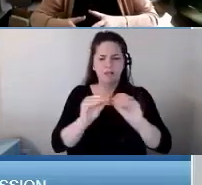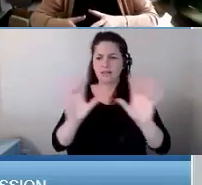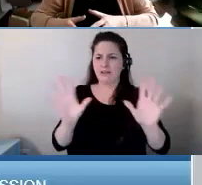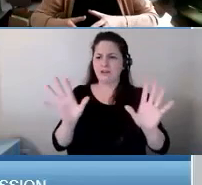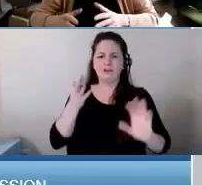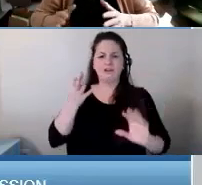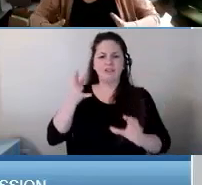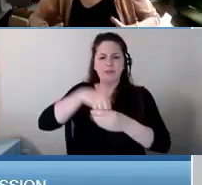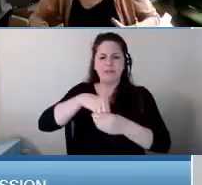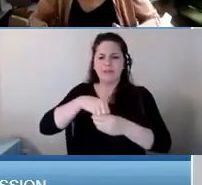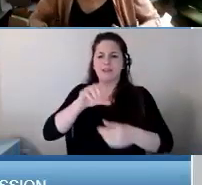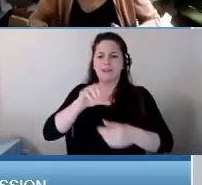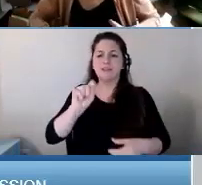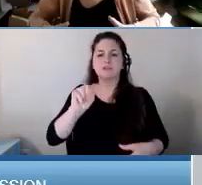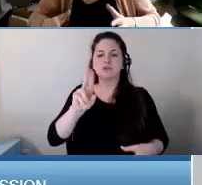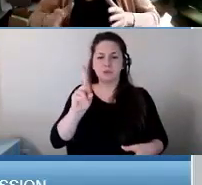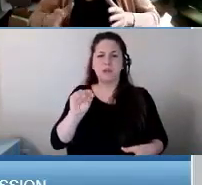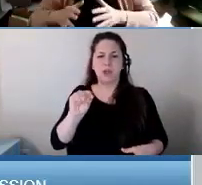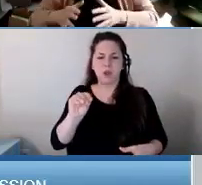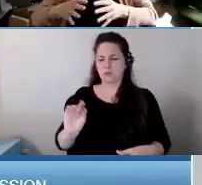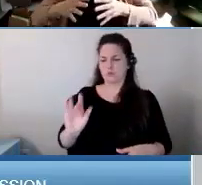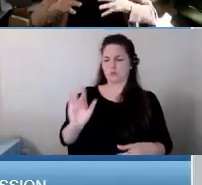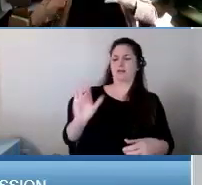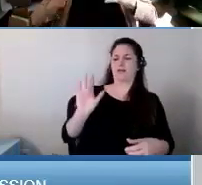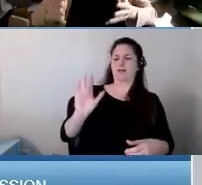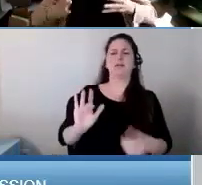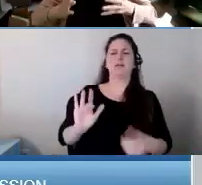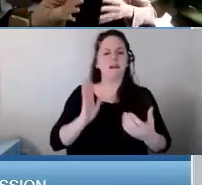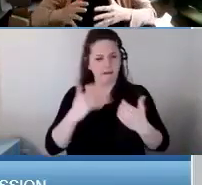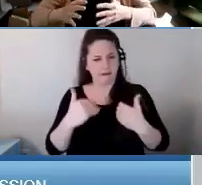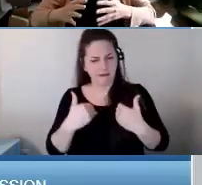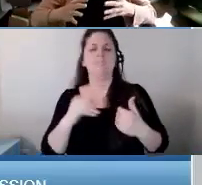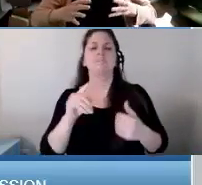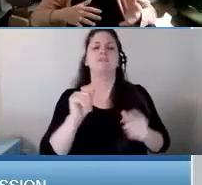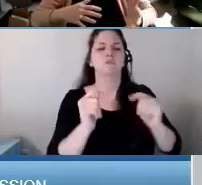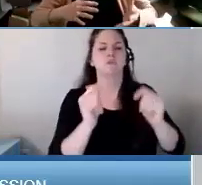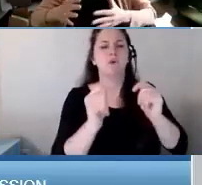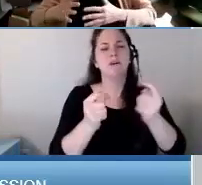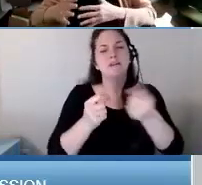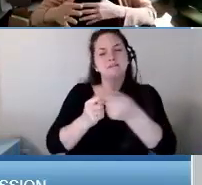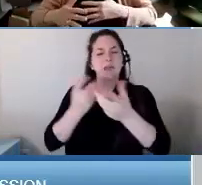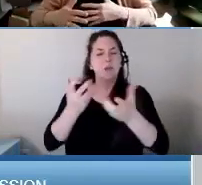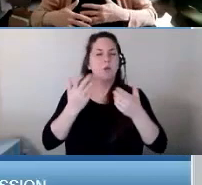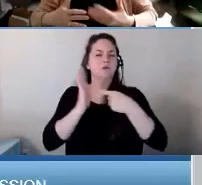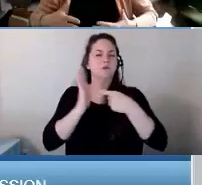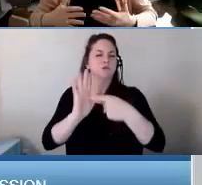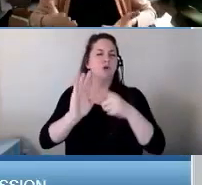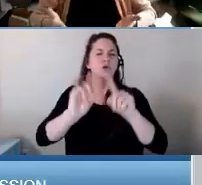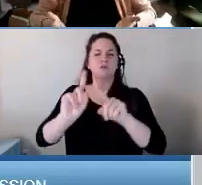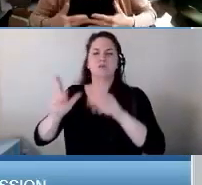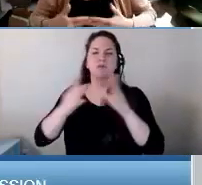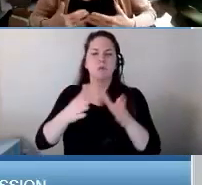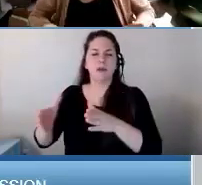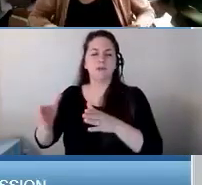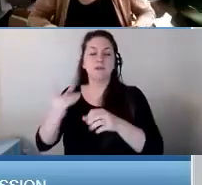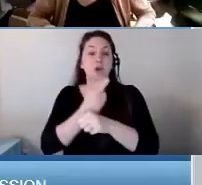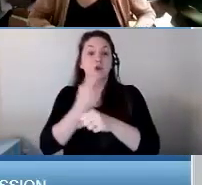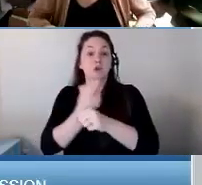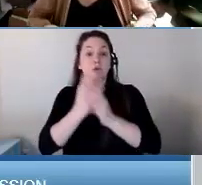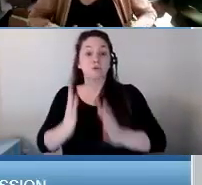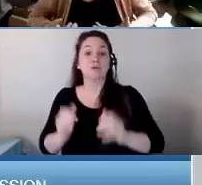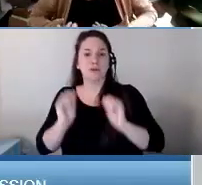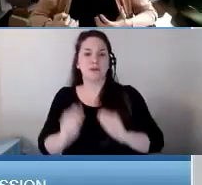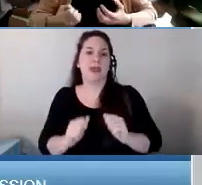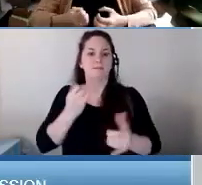the studio. And he's trying to show you the various ways a user would work in the